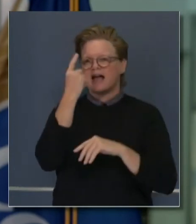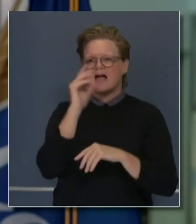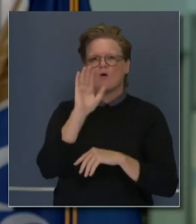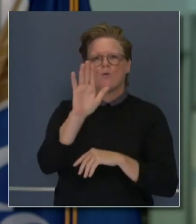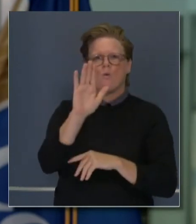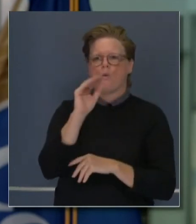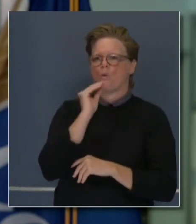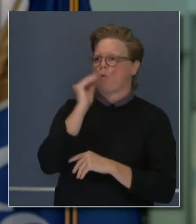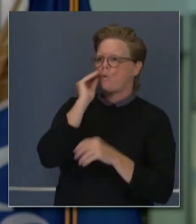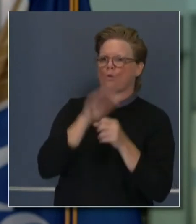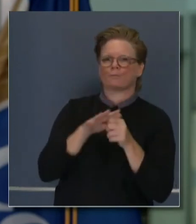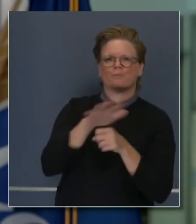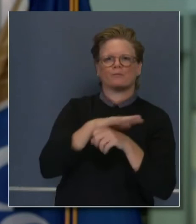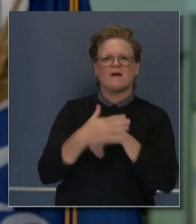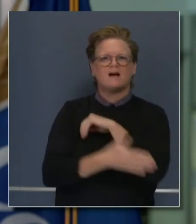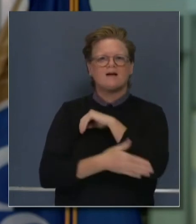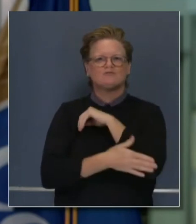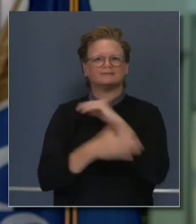Journal.